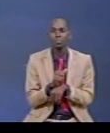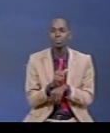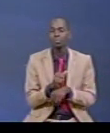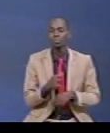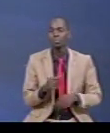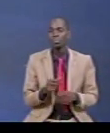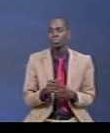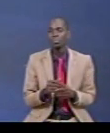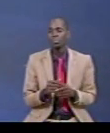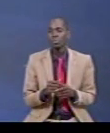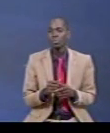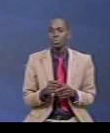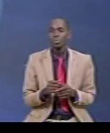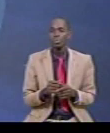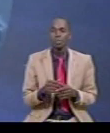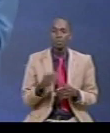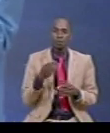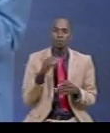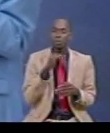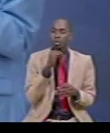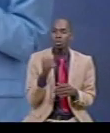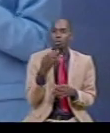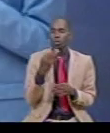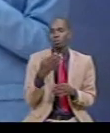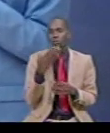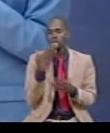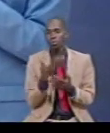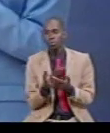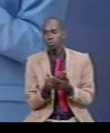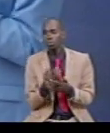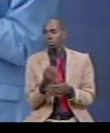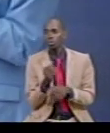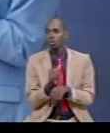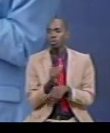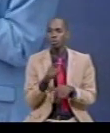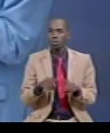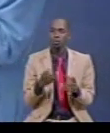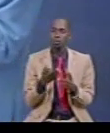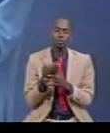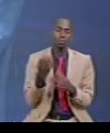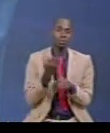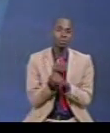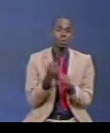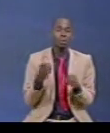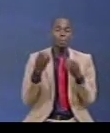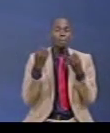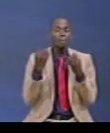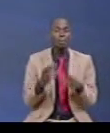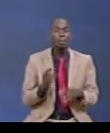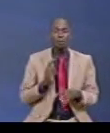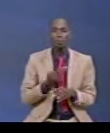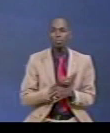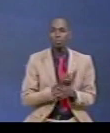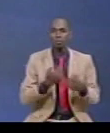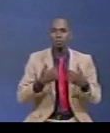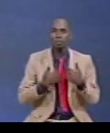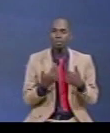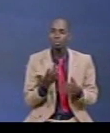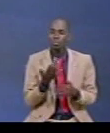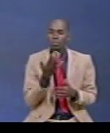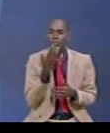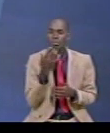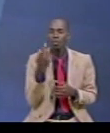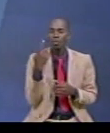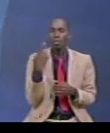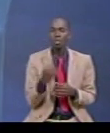good works must follow. And this is what the Lord expects of every one of us. As many of us have tasted the atonement of Christ,